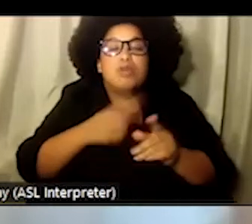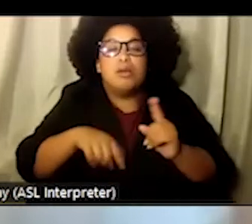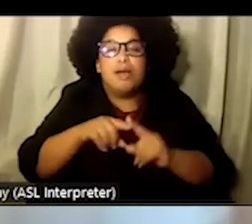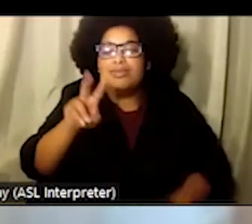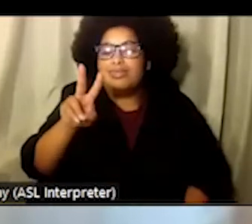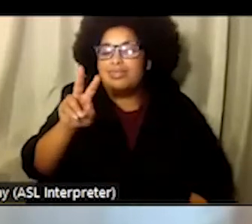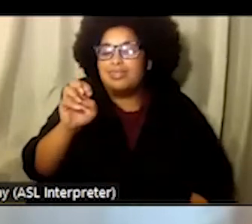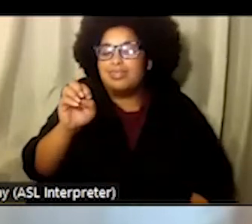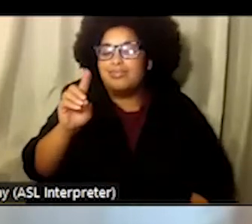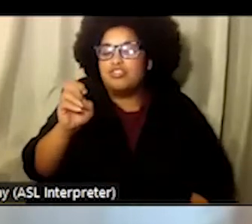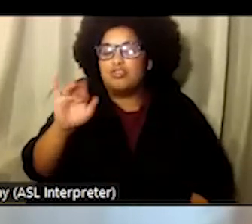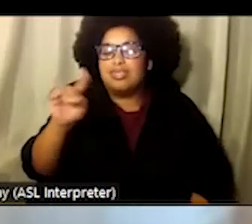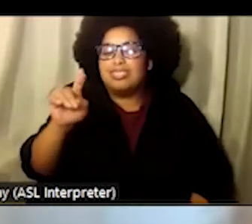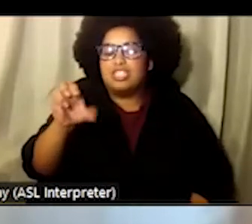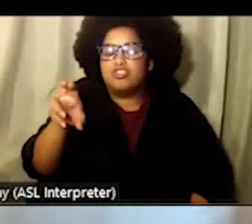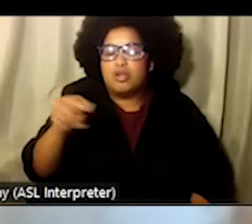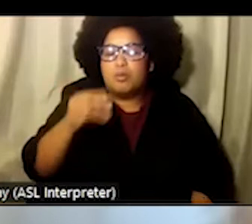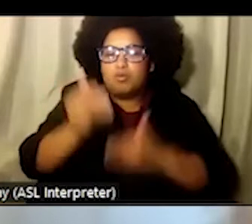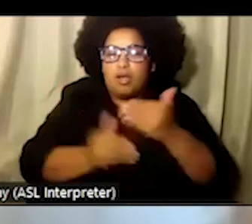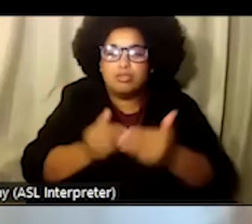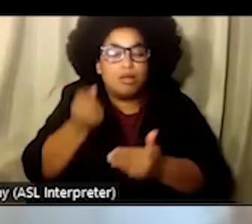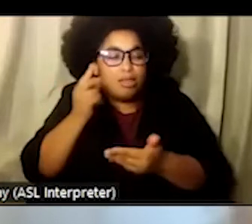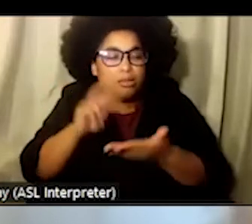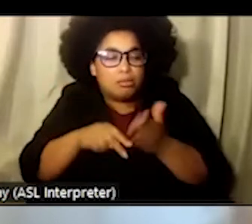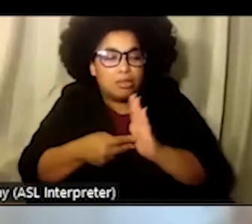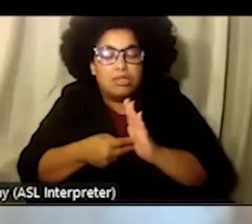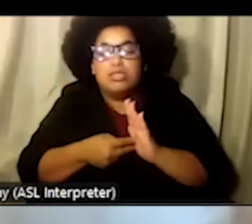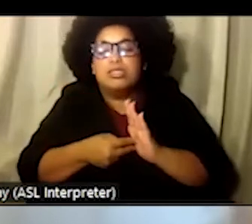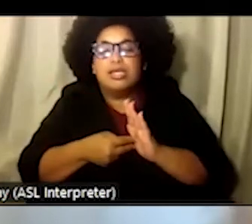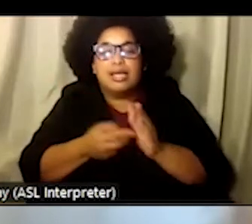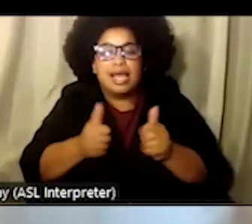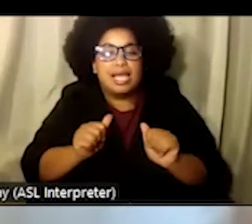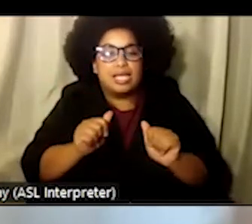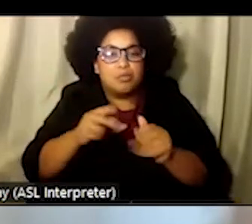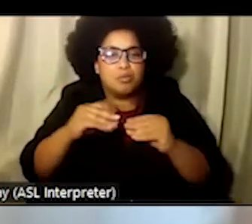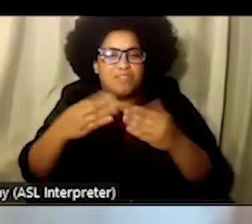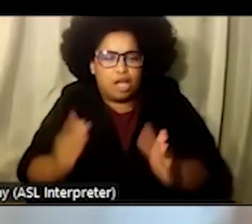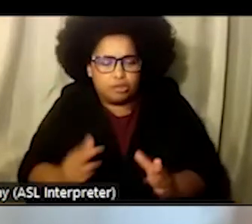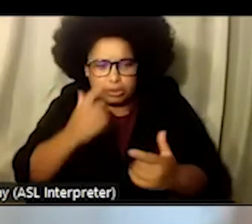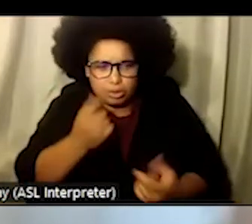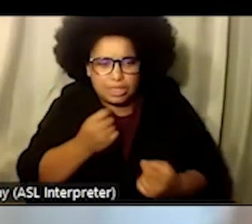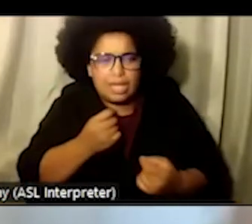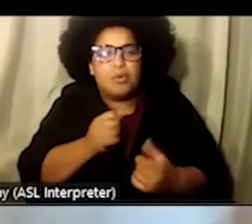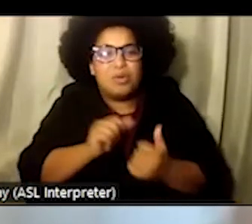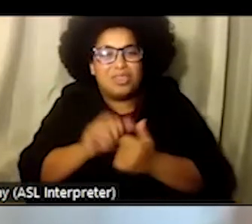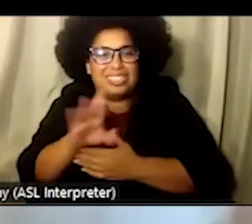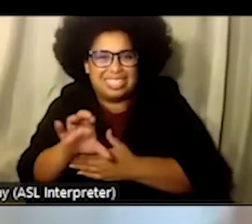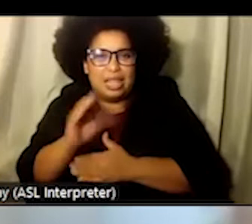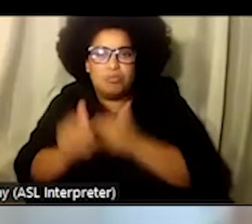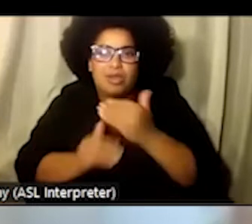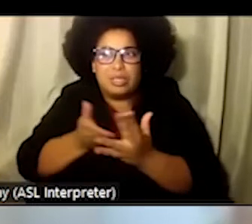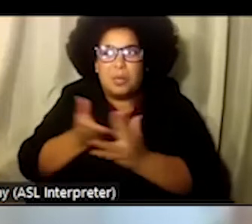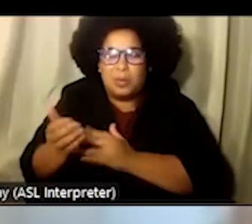vendorization process. And this is the process that any interested provider does with their regional center so